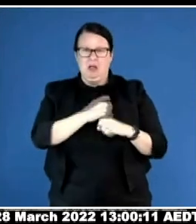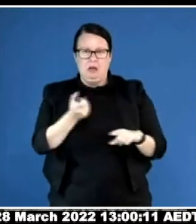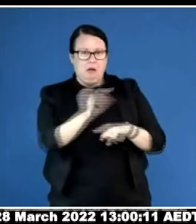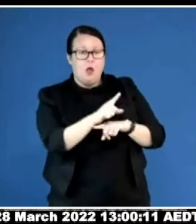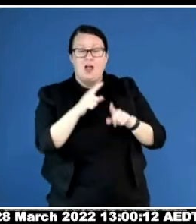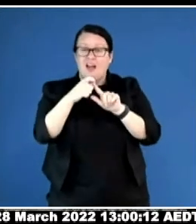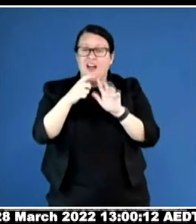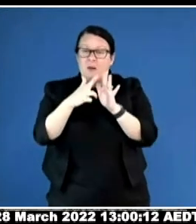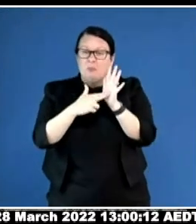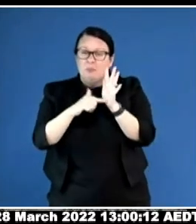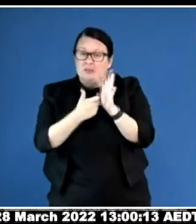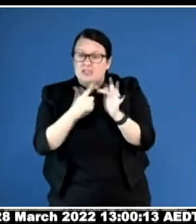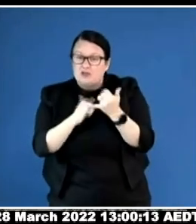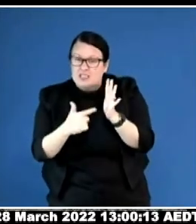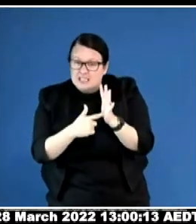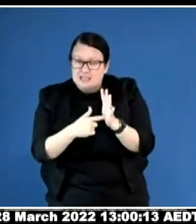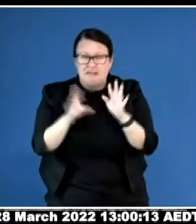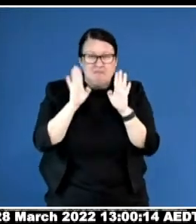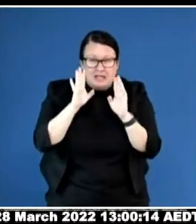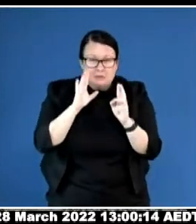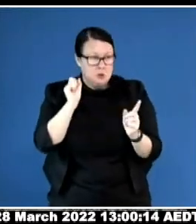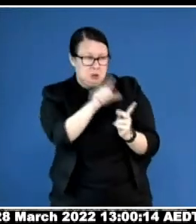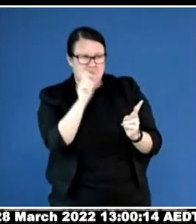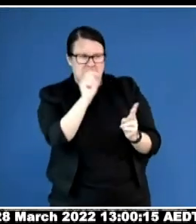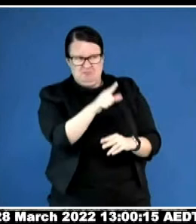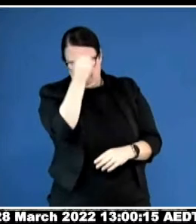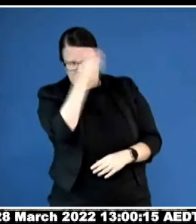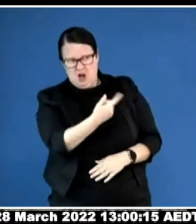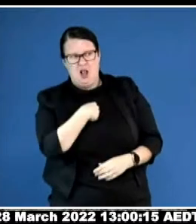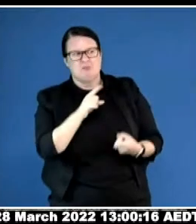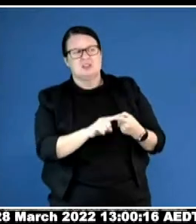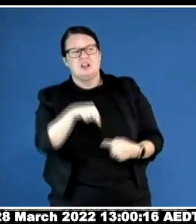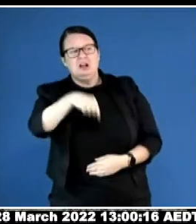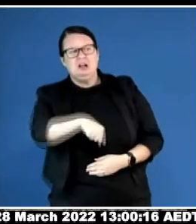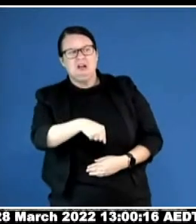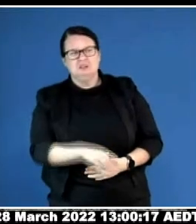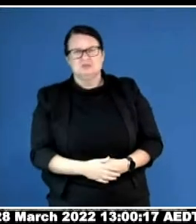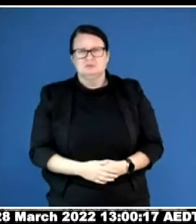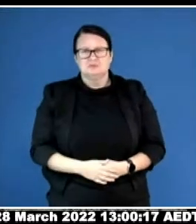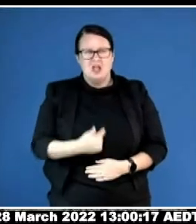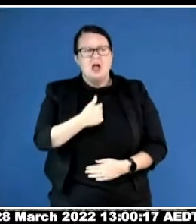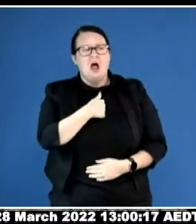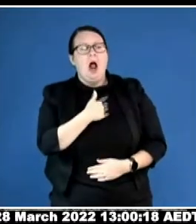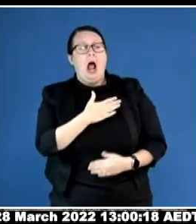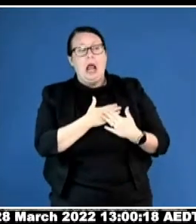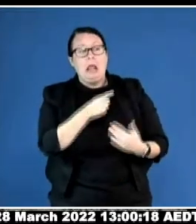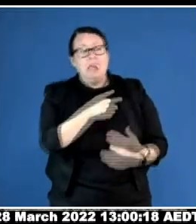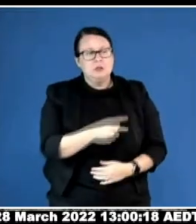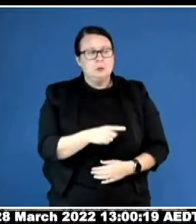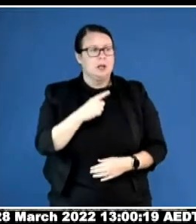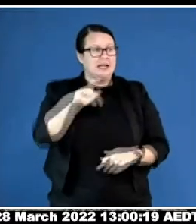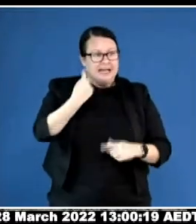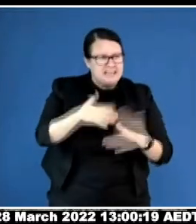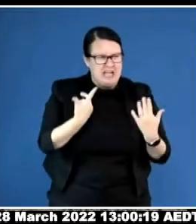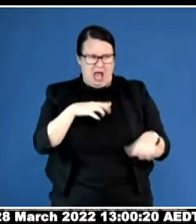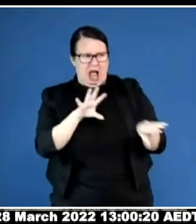possible to remind me that he was there, to send me coded messages as to whether or not he loved me or hated me that day. And I would look at